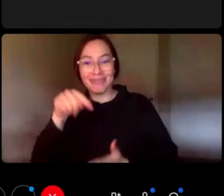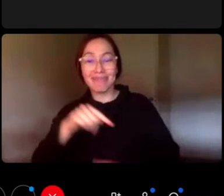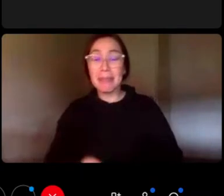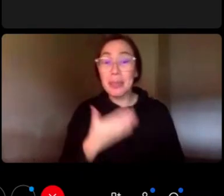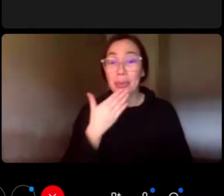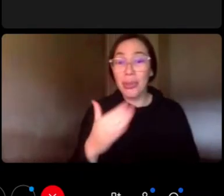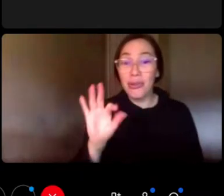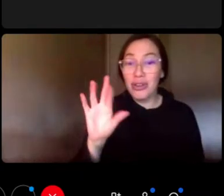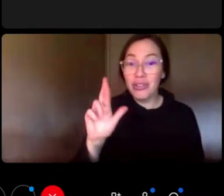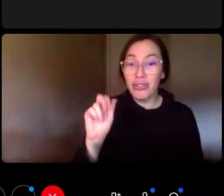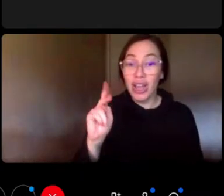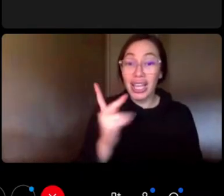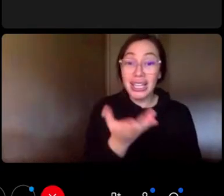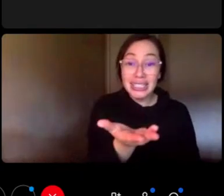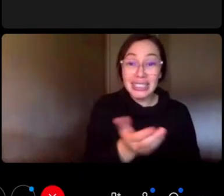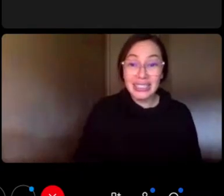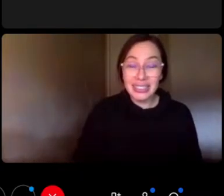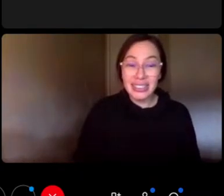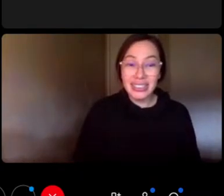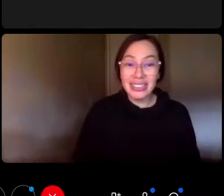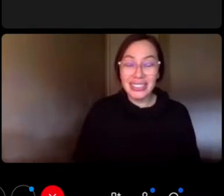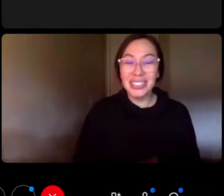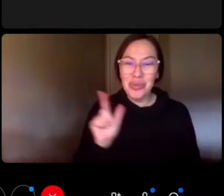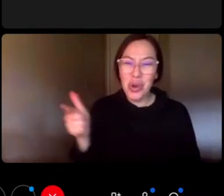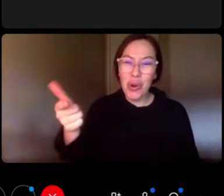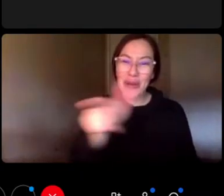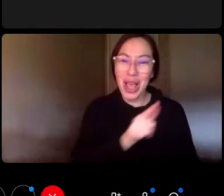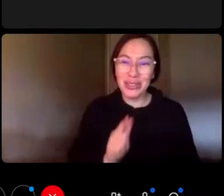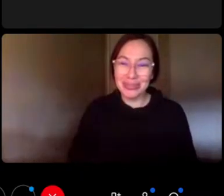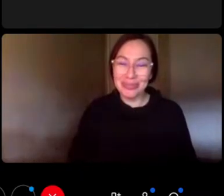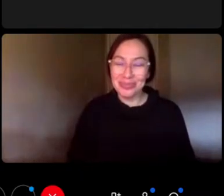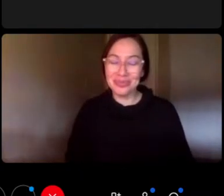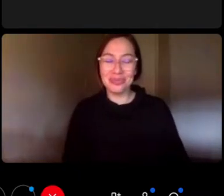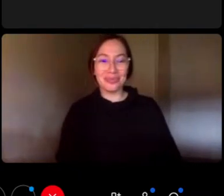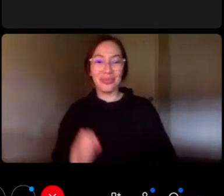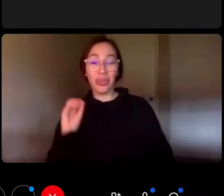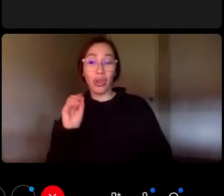Frank, do you have a, we'll just go around since you're. Okay.